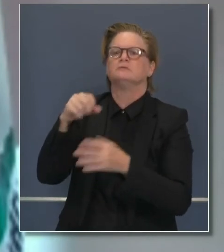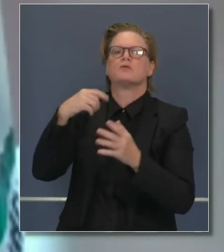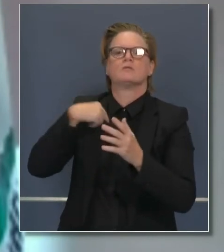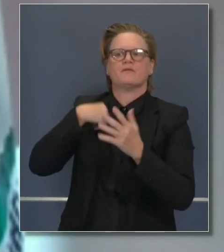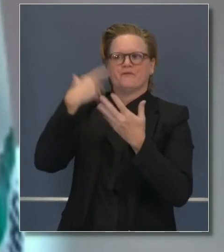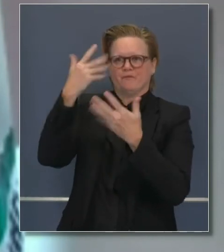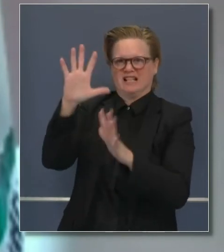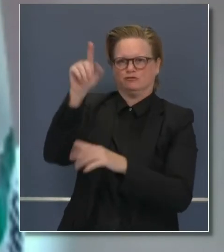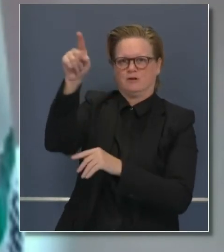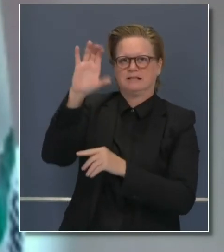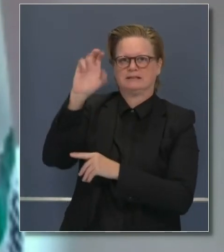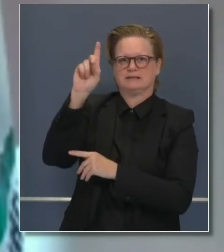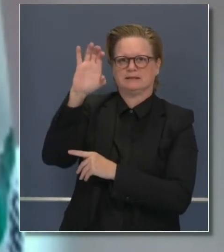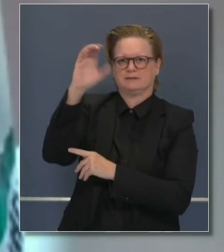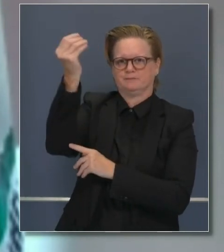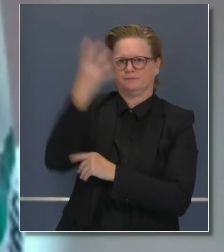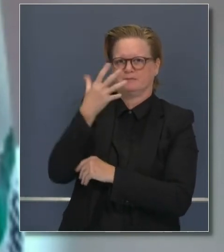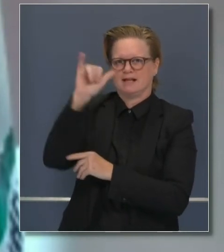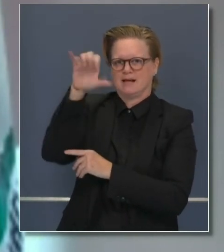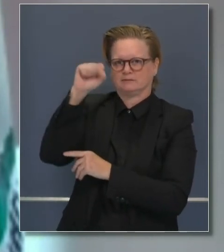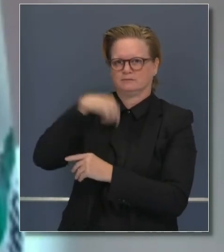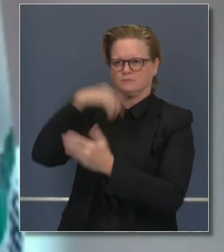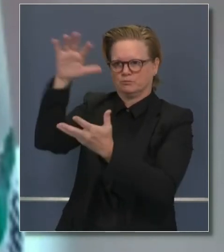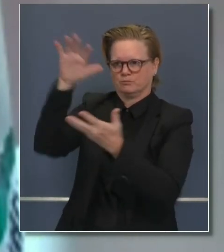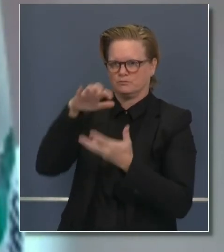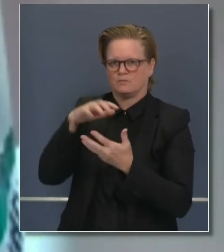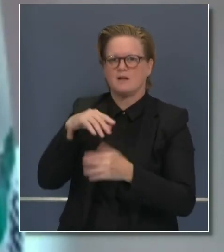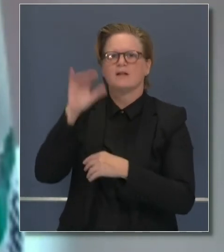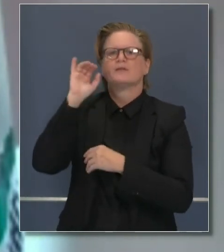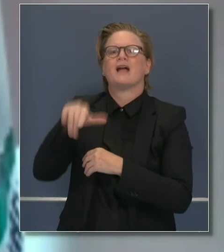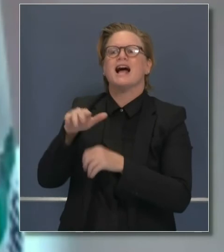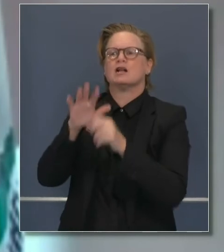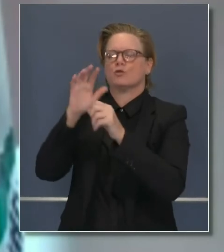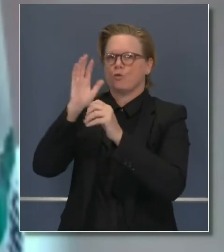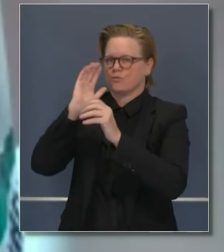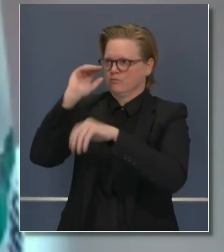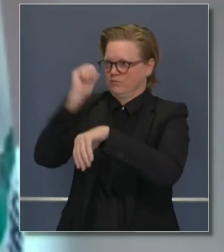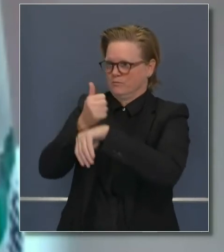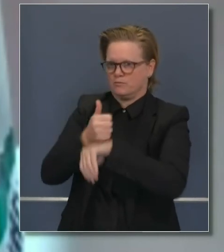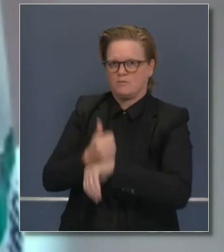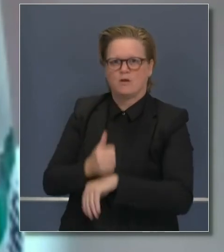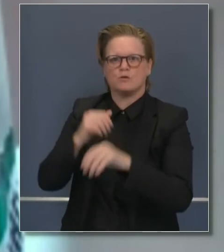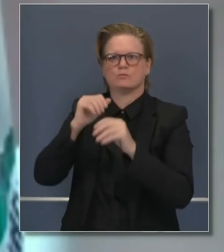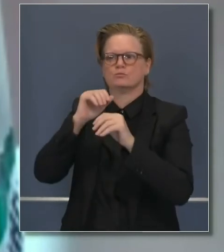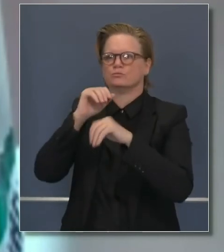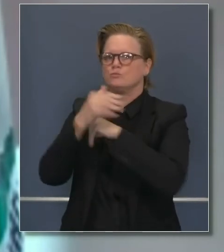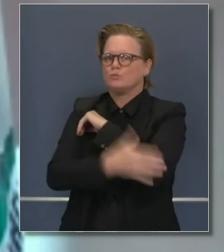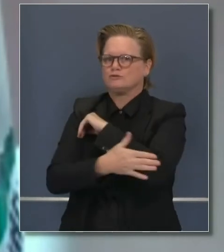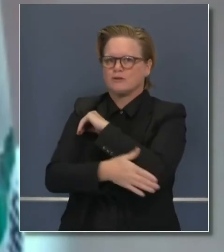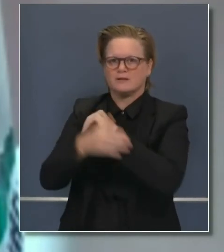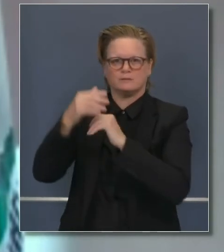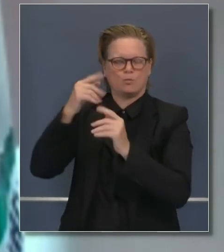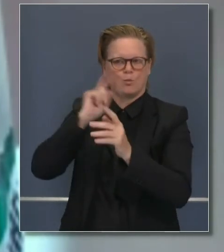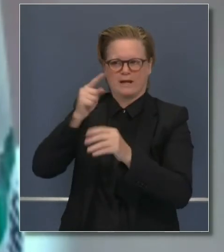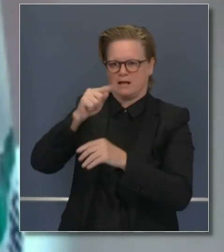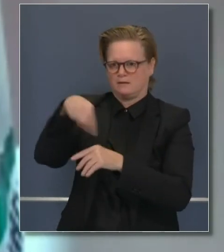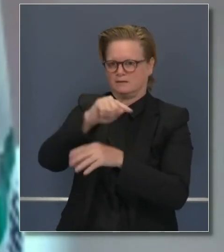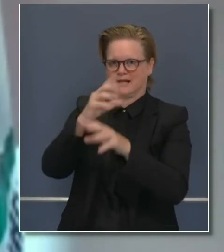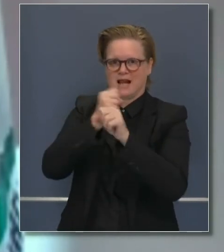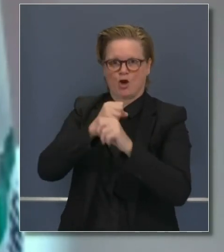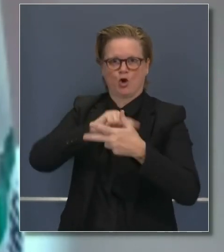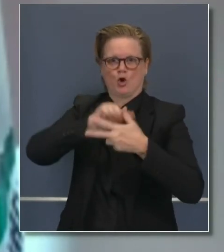partners, anticipating ordering that almost immediately and getting those doses sometime in the middle of the